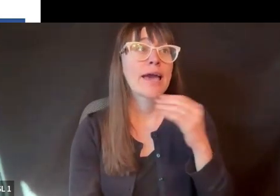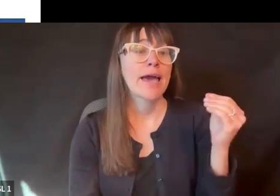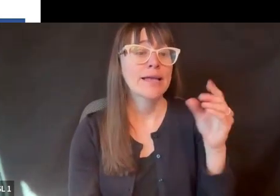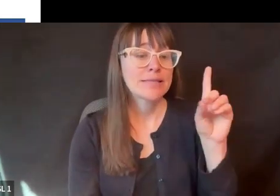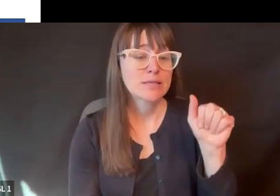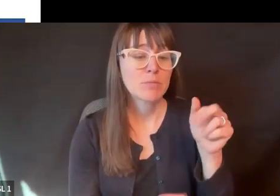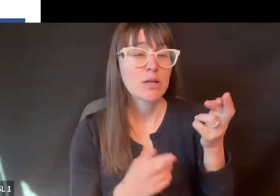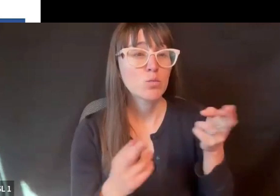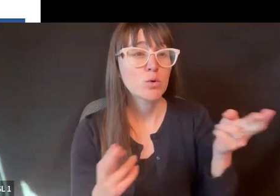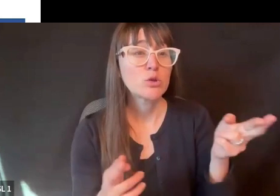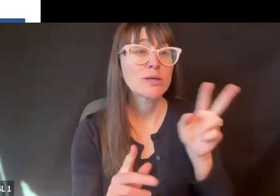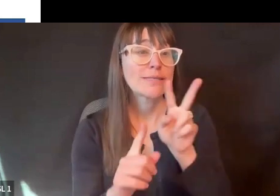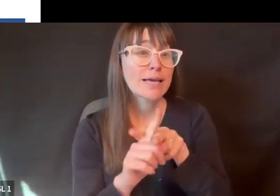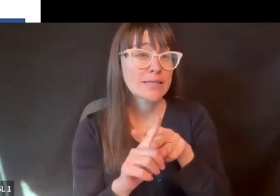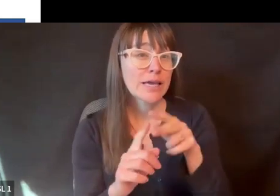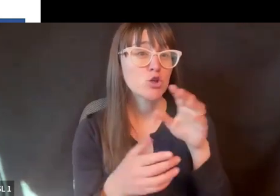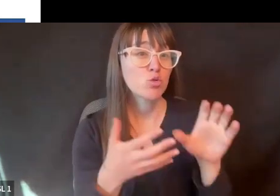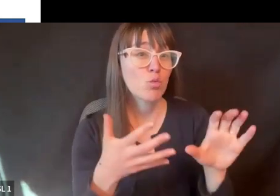designation criteria.